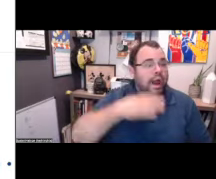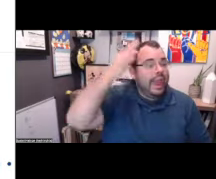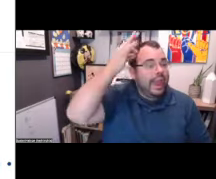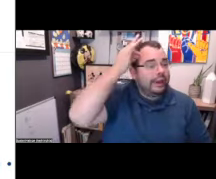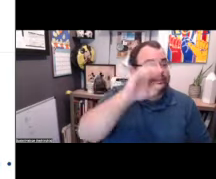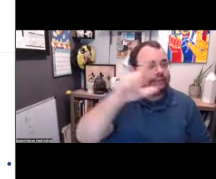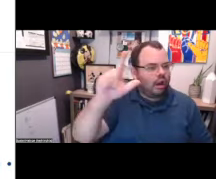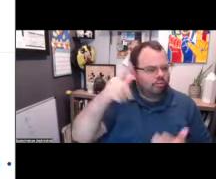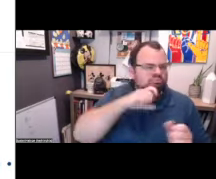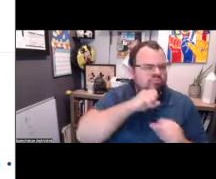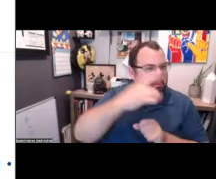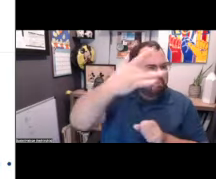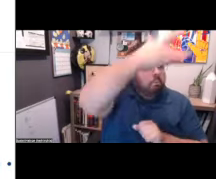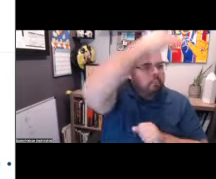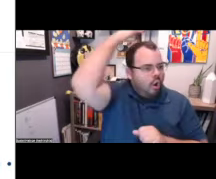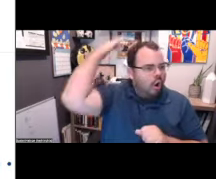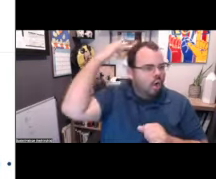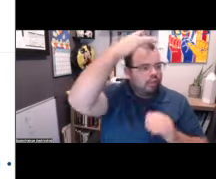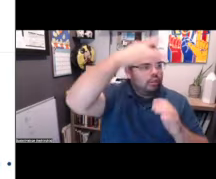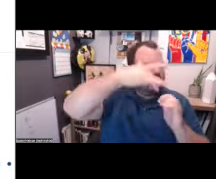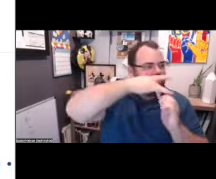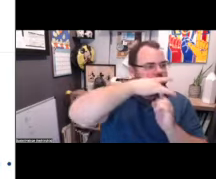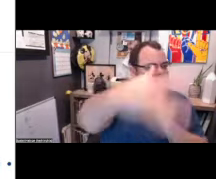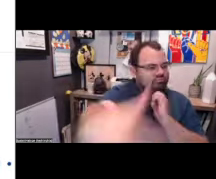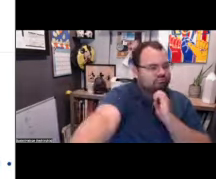And actually mine,